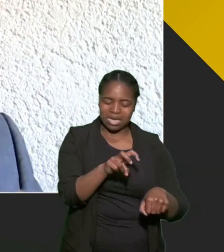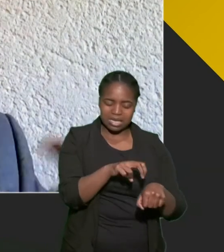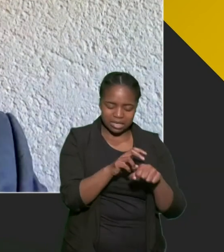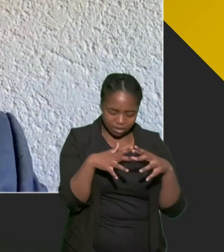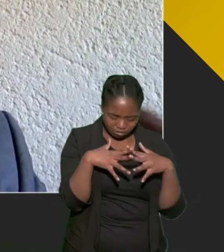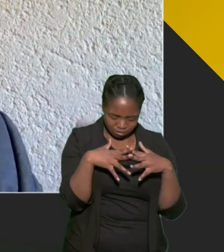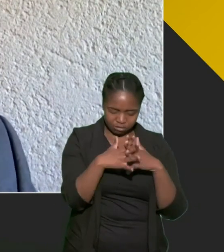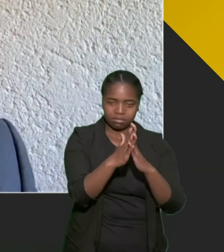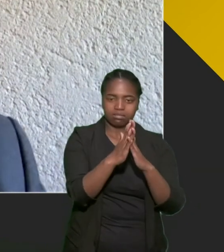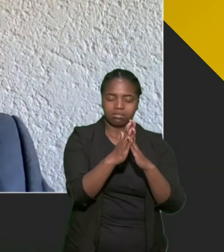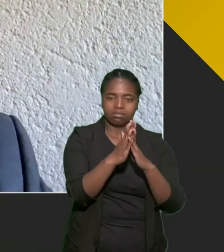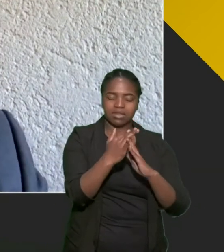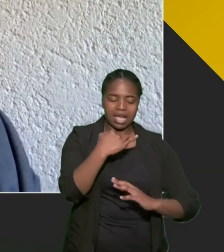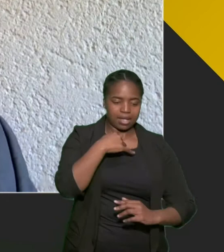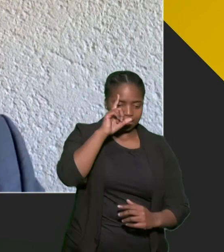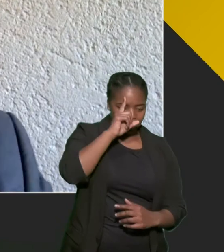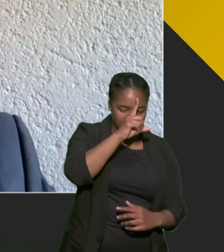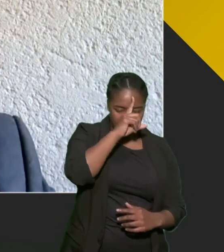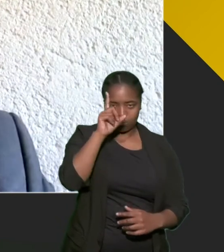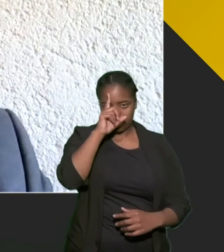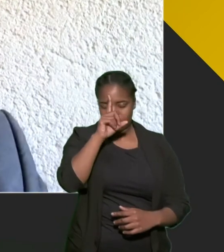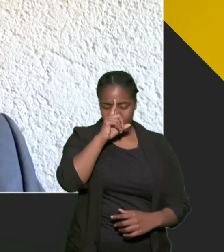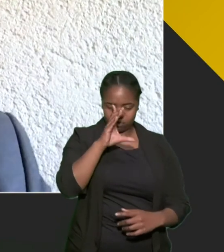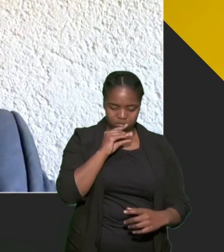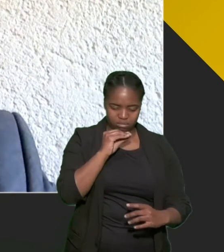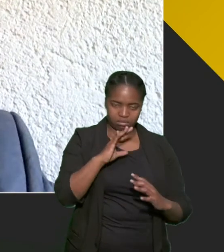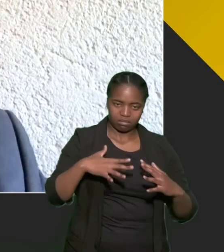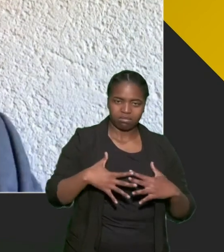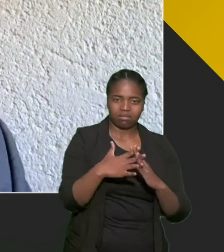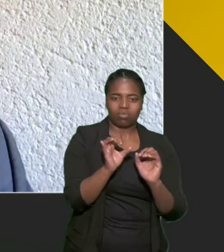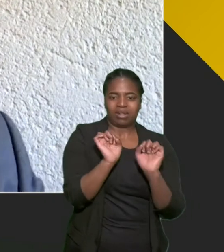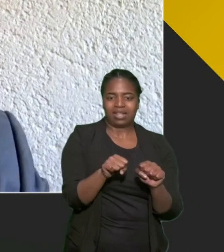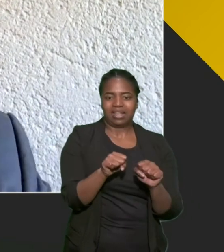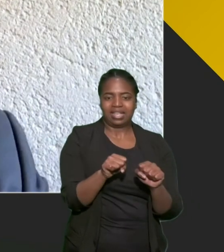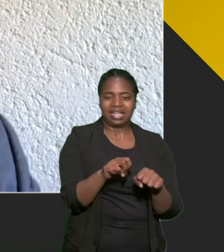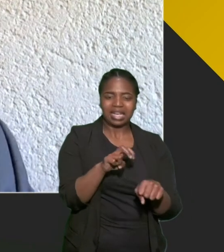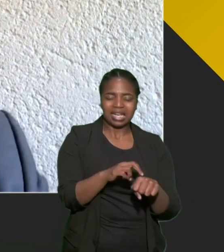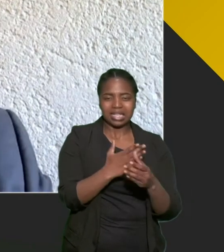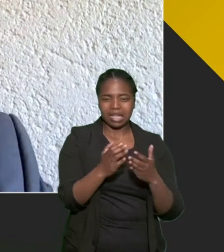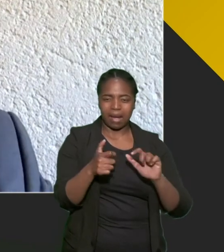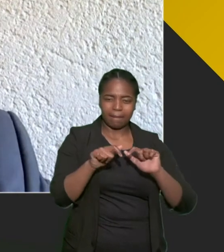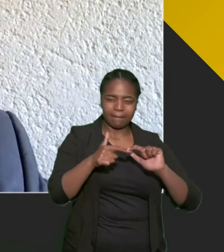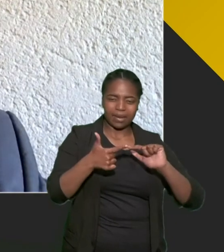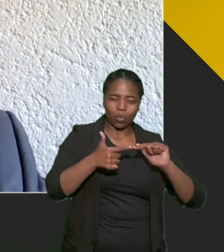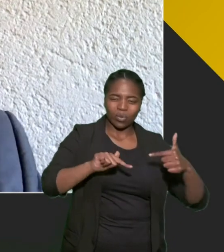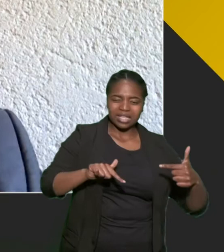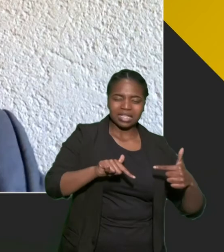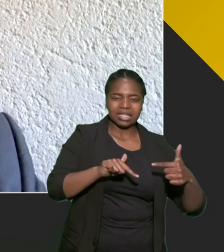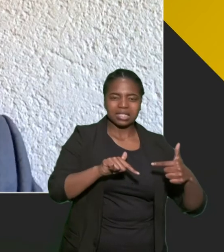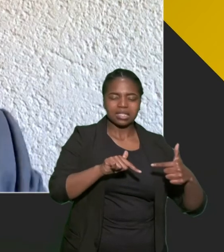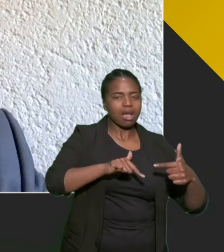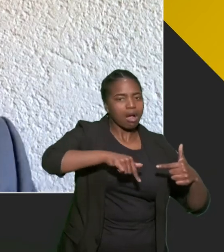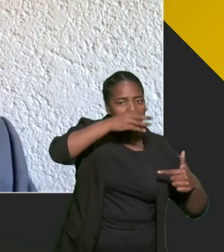Ukuthi sibonane njengabantu banye, sikhulumisane. And that may require some linguistic transference in terms of